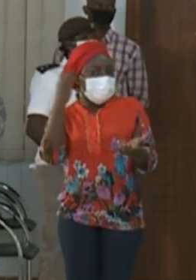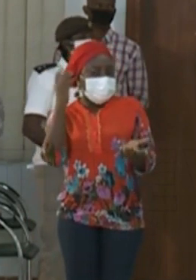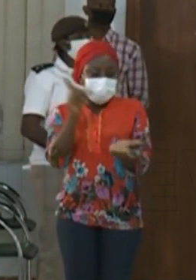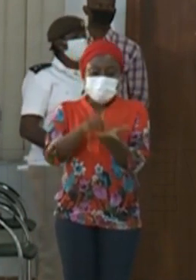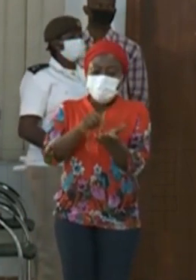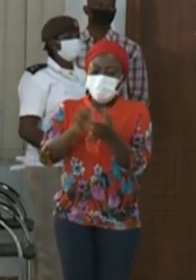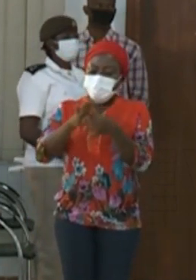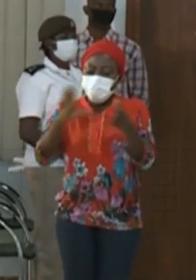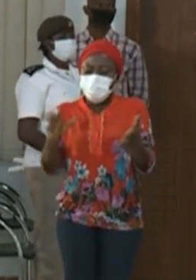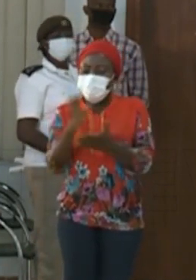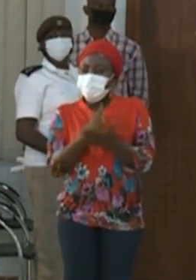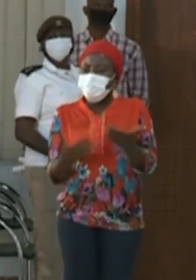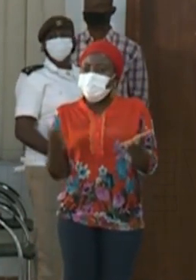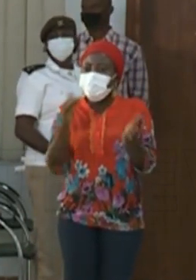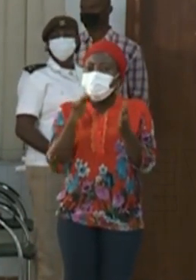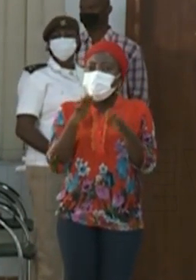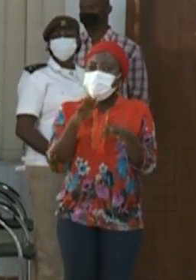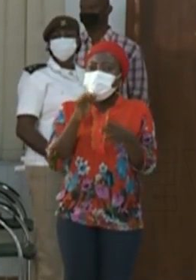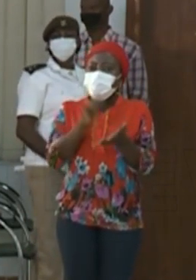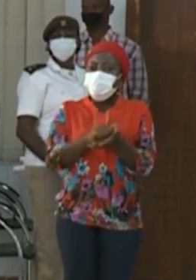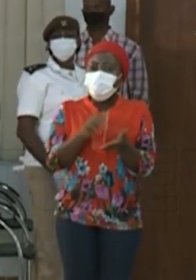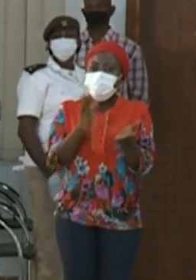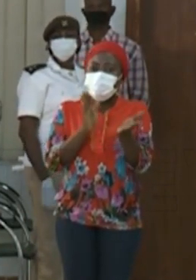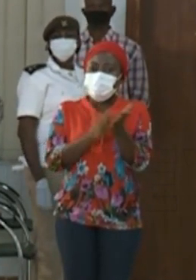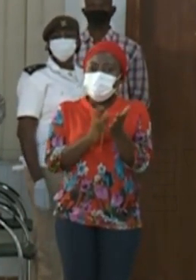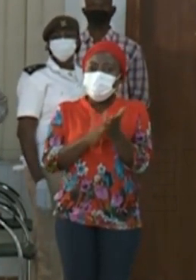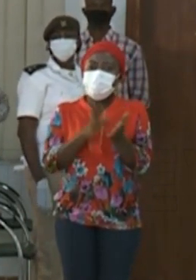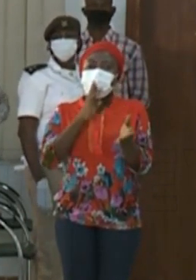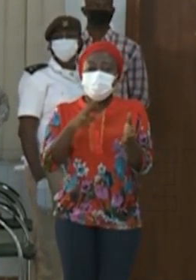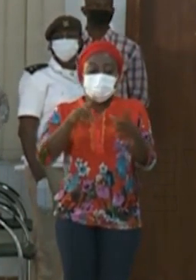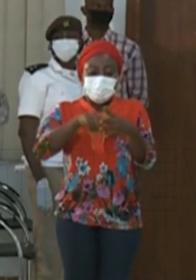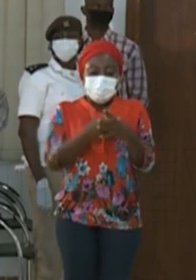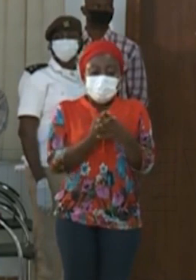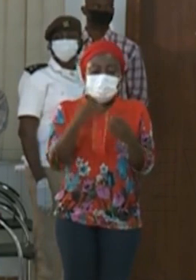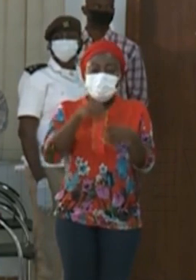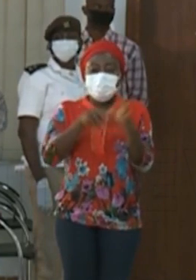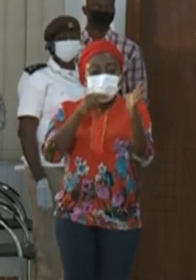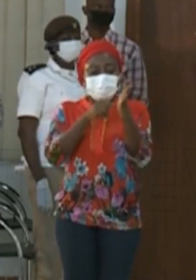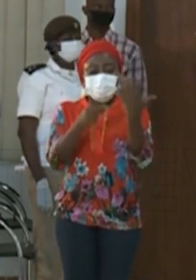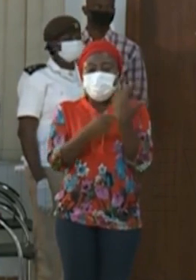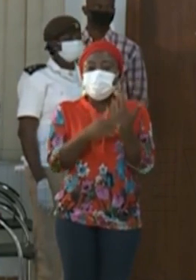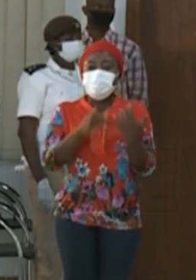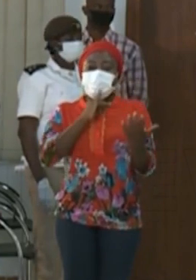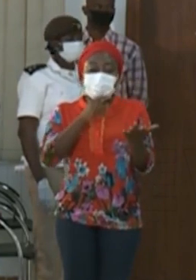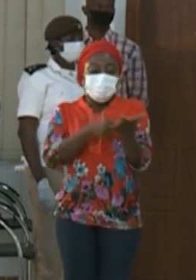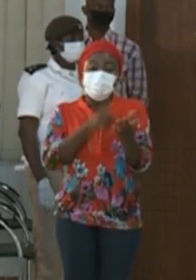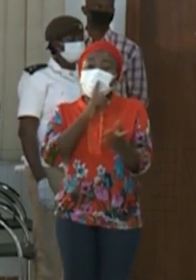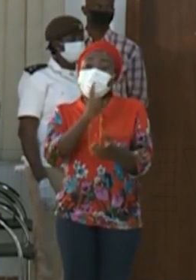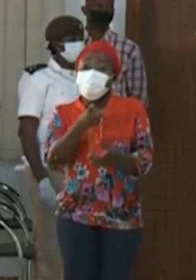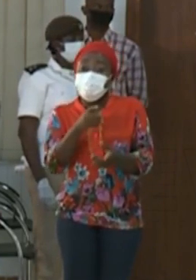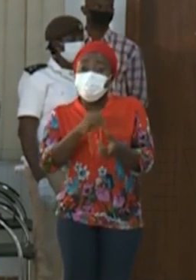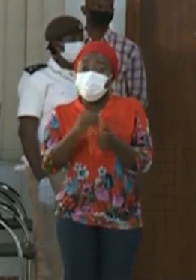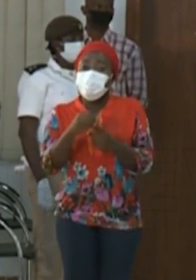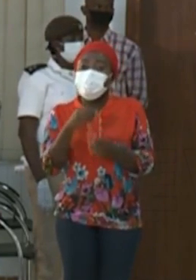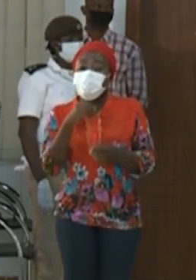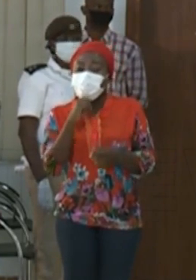media, that school are to resume in November. Is this true? Can you confirm or